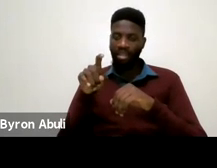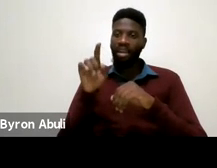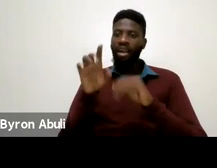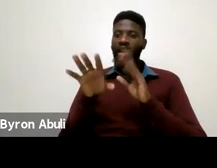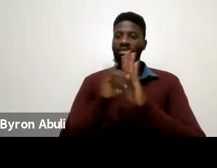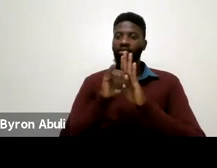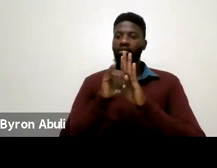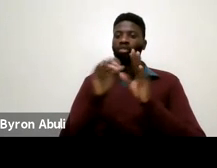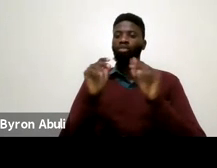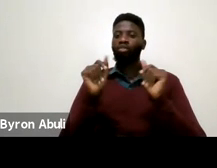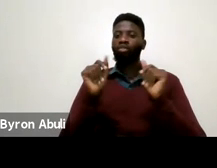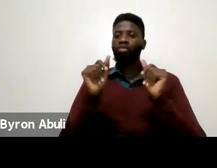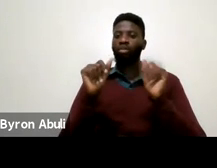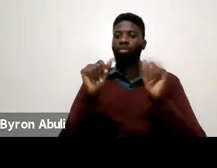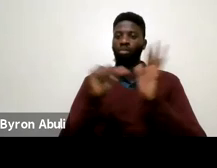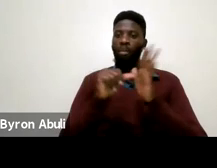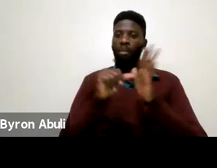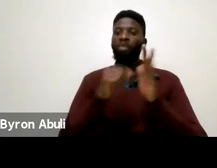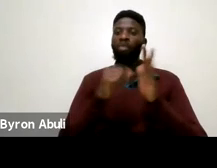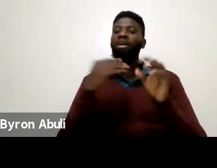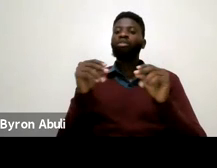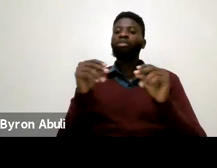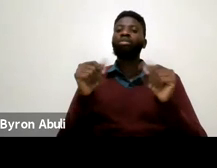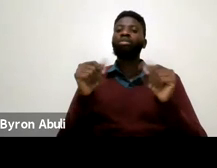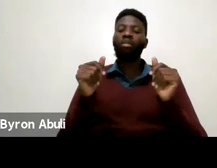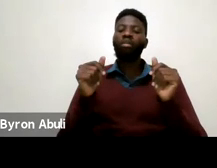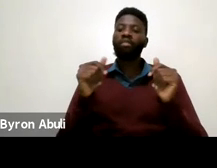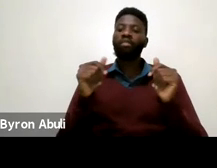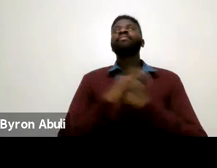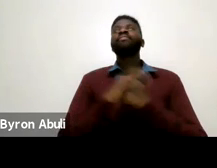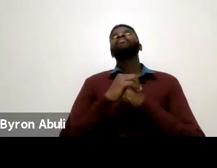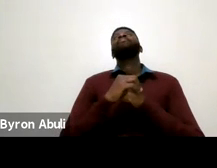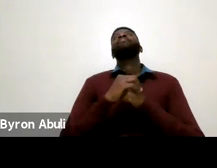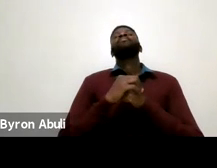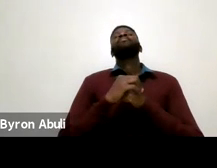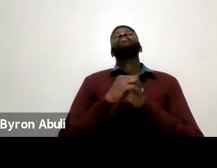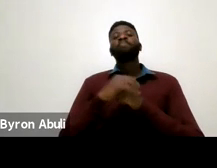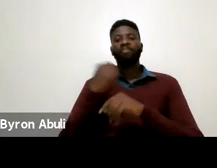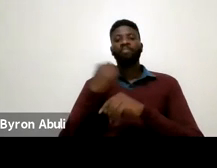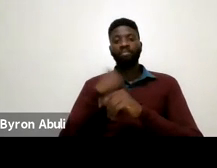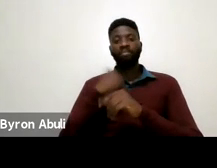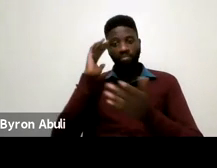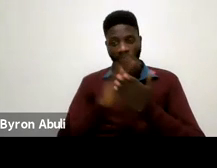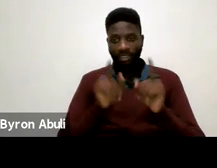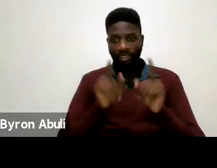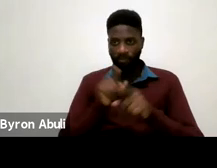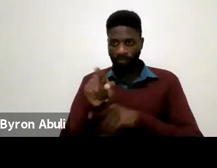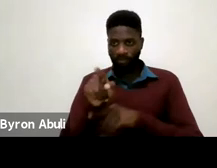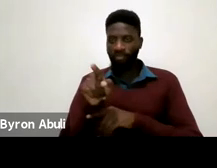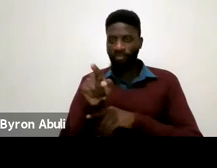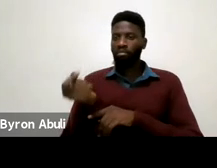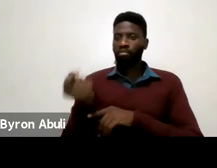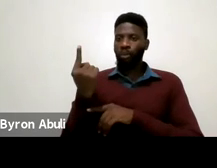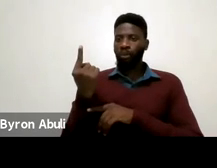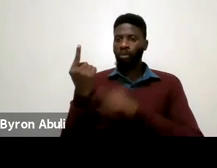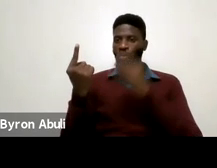that you want to address in a given life situation. I believe it has been brought about, or it has been stimulated by the fact